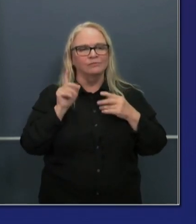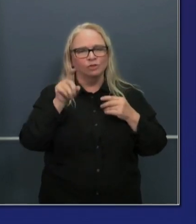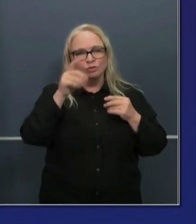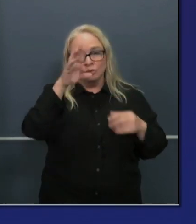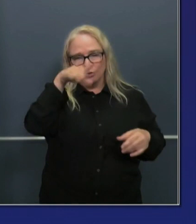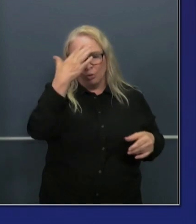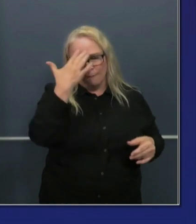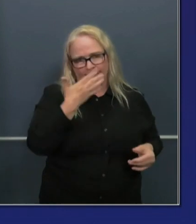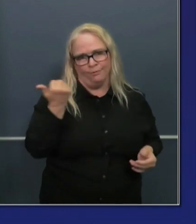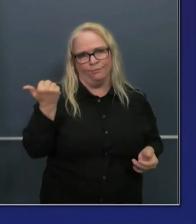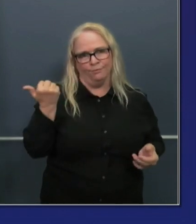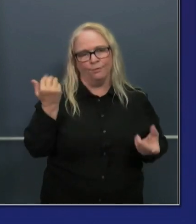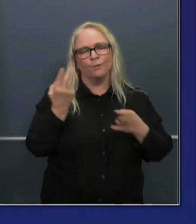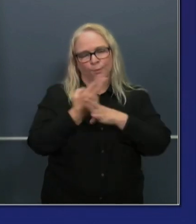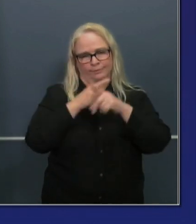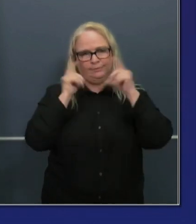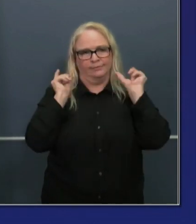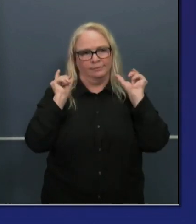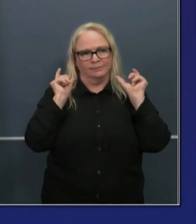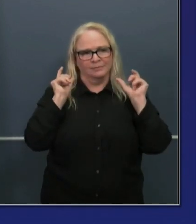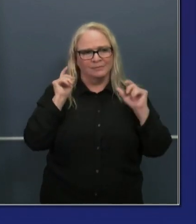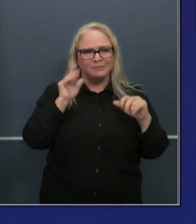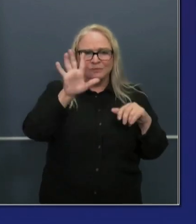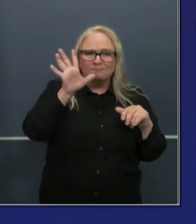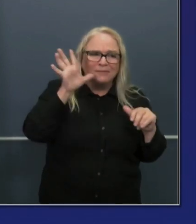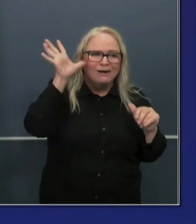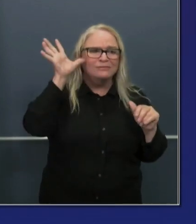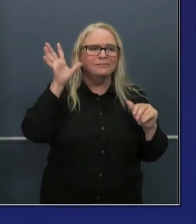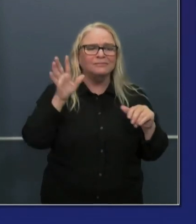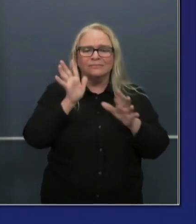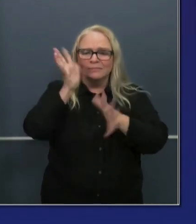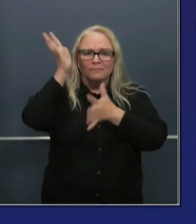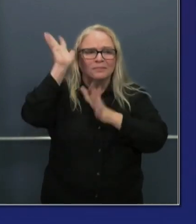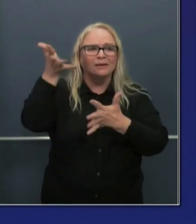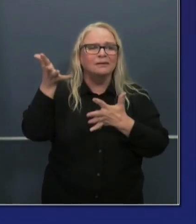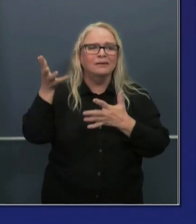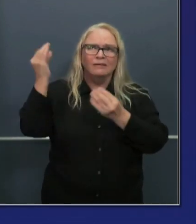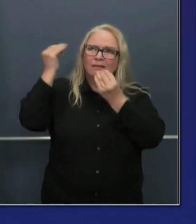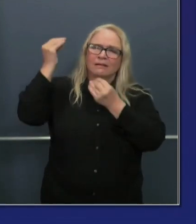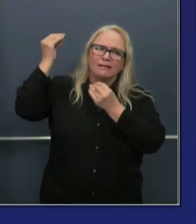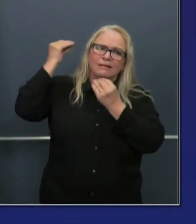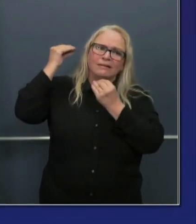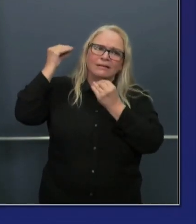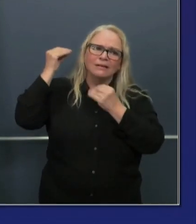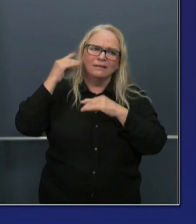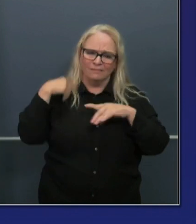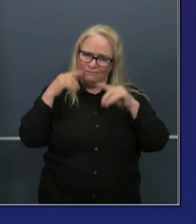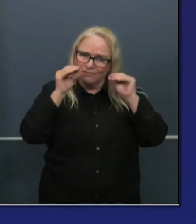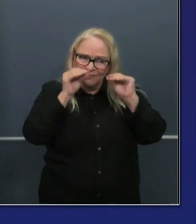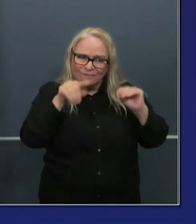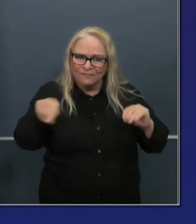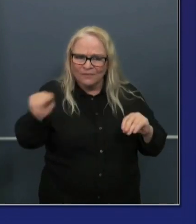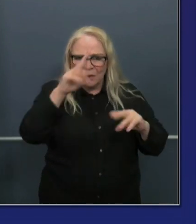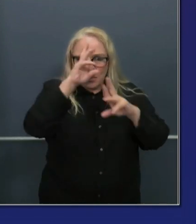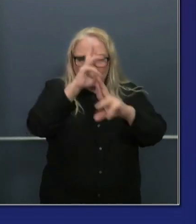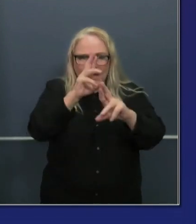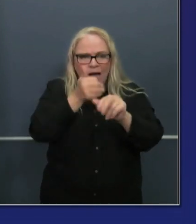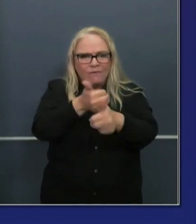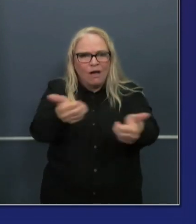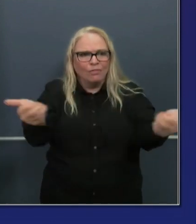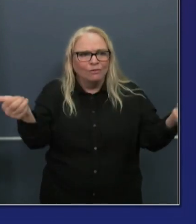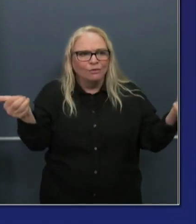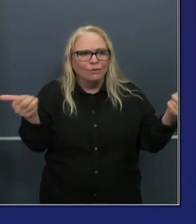our grandparents and parents taught us. Just to respect others, even if we're not going to respect ourselves.